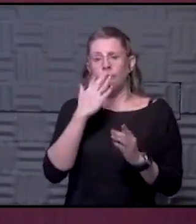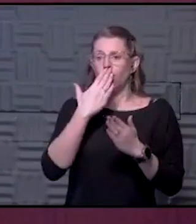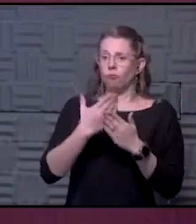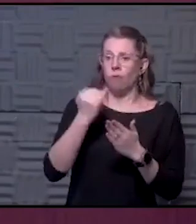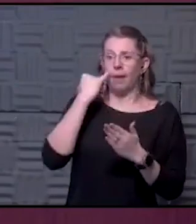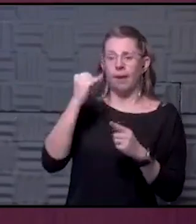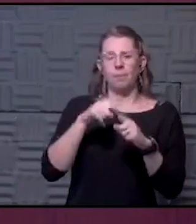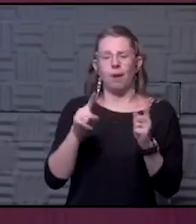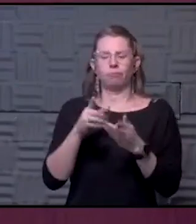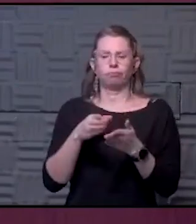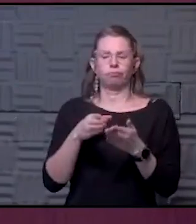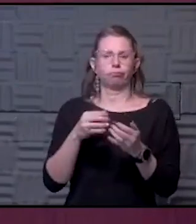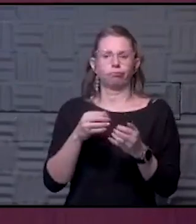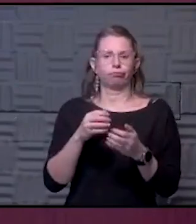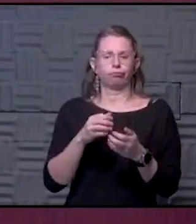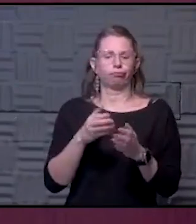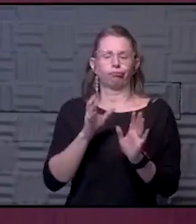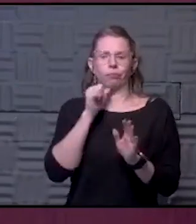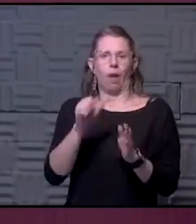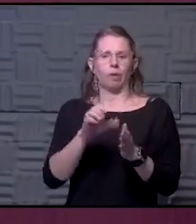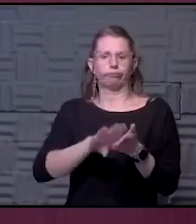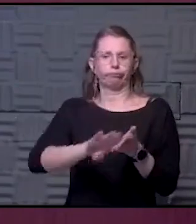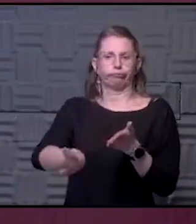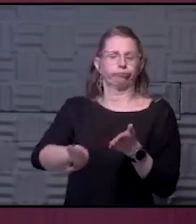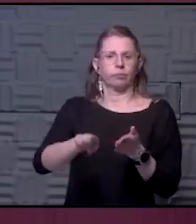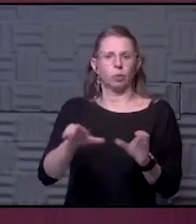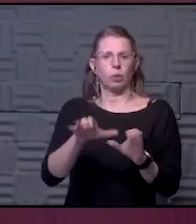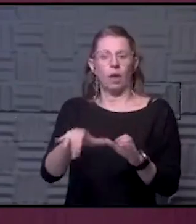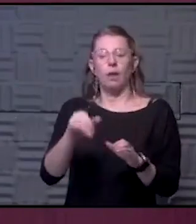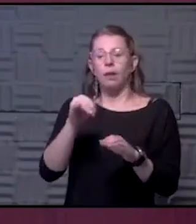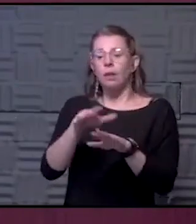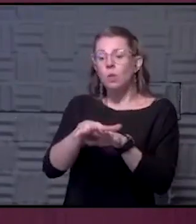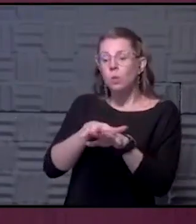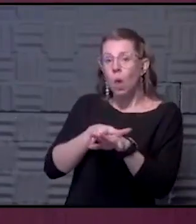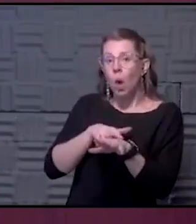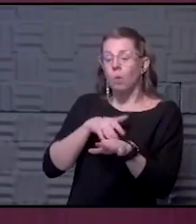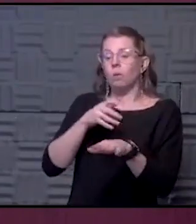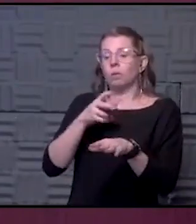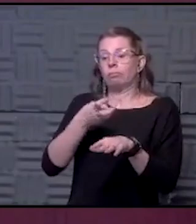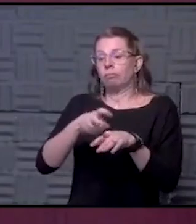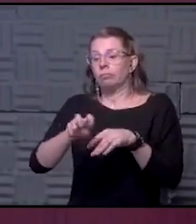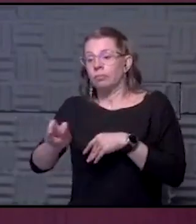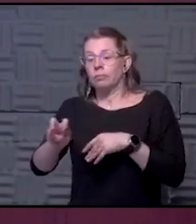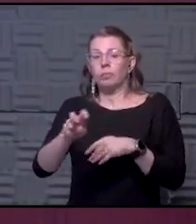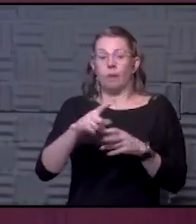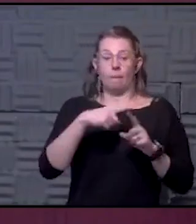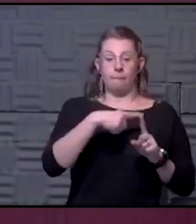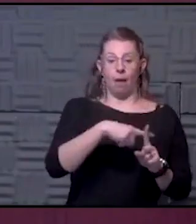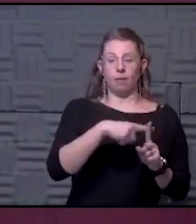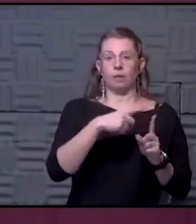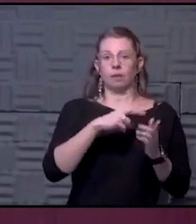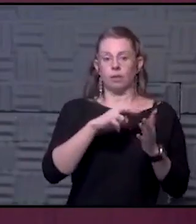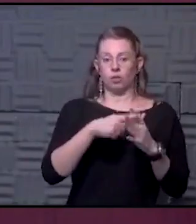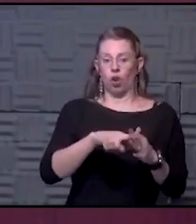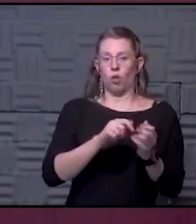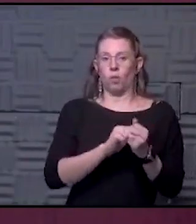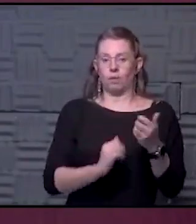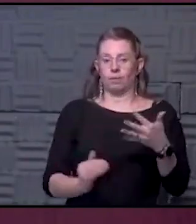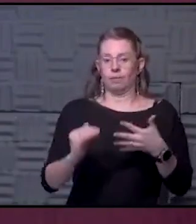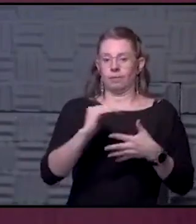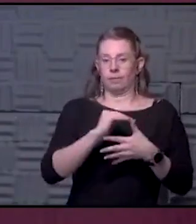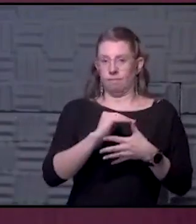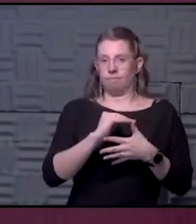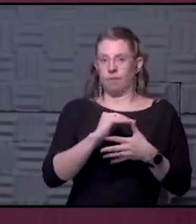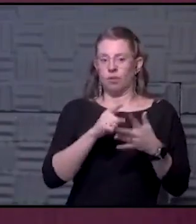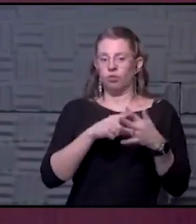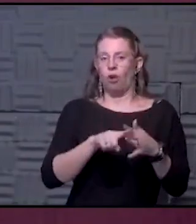graduated return to play shows that if you take someone who has been positive and you can start them out with step one, let them